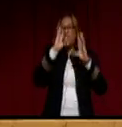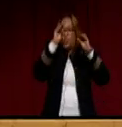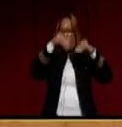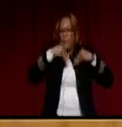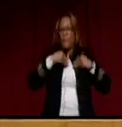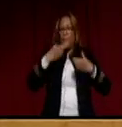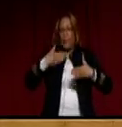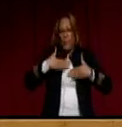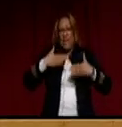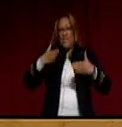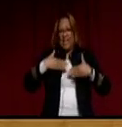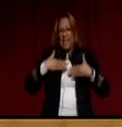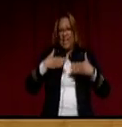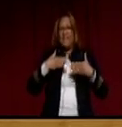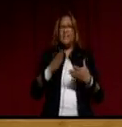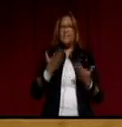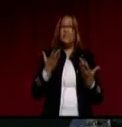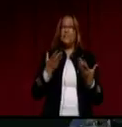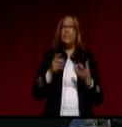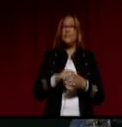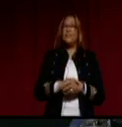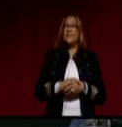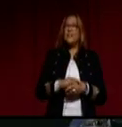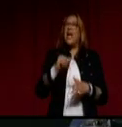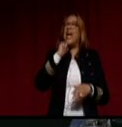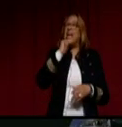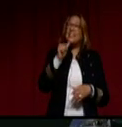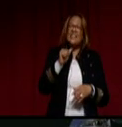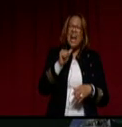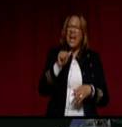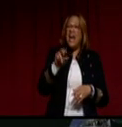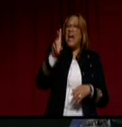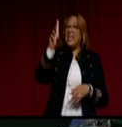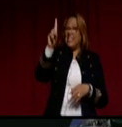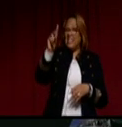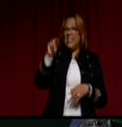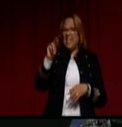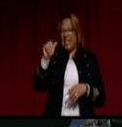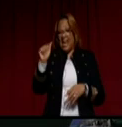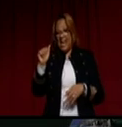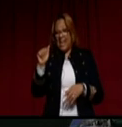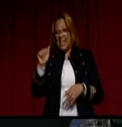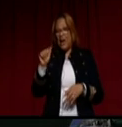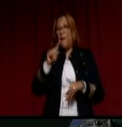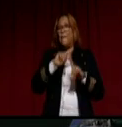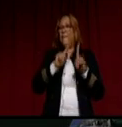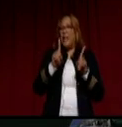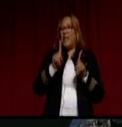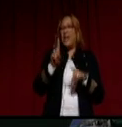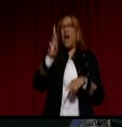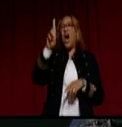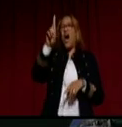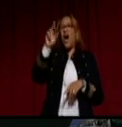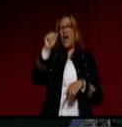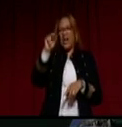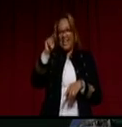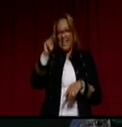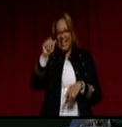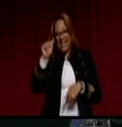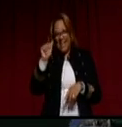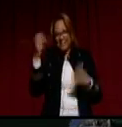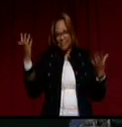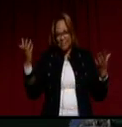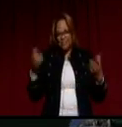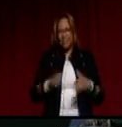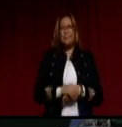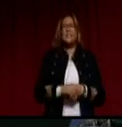Dr. Mason was saying. So you said it's not a DNA, it's an RNA. It's an RNA, yes. Wow.